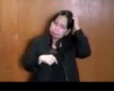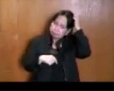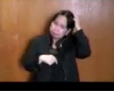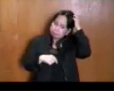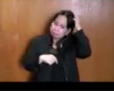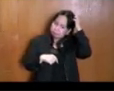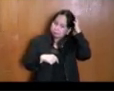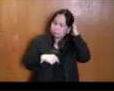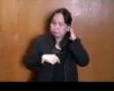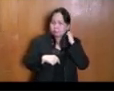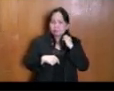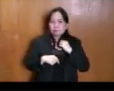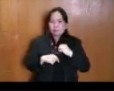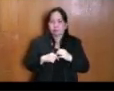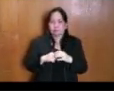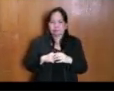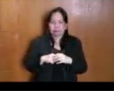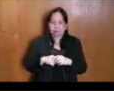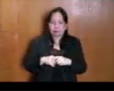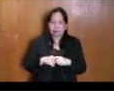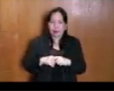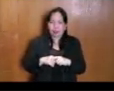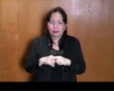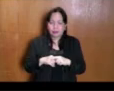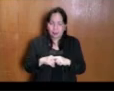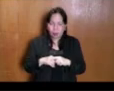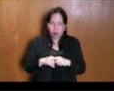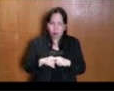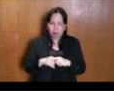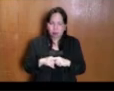of these three variables: hazard, exposure, and vulnerability.